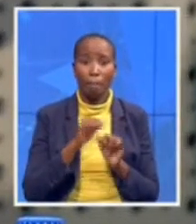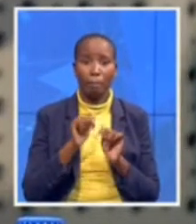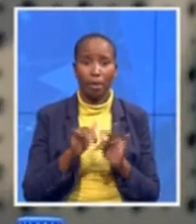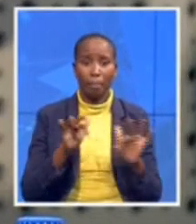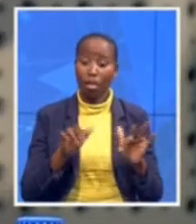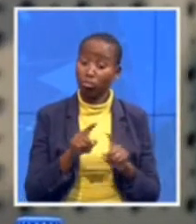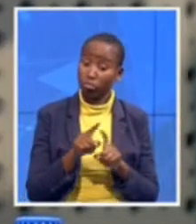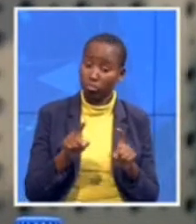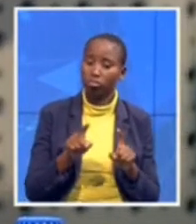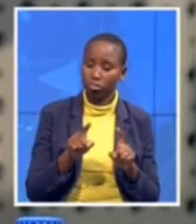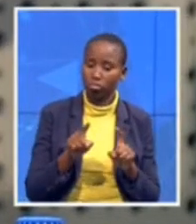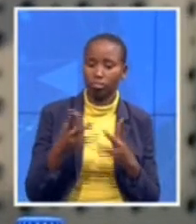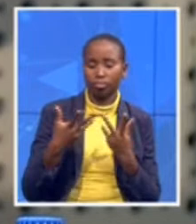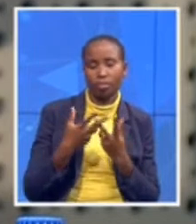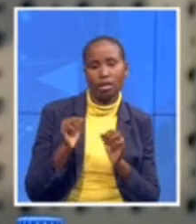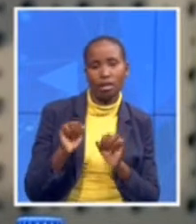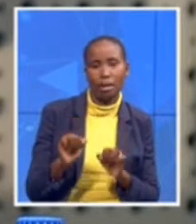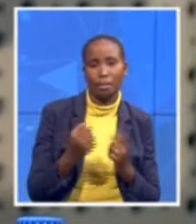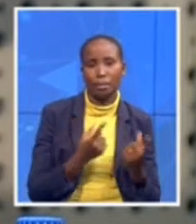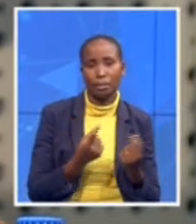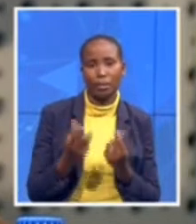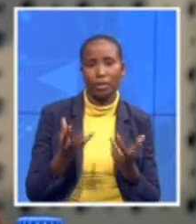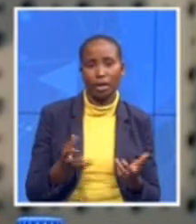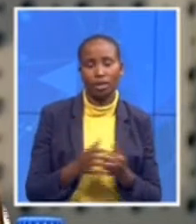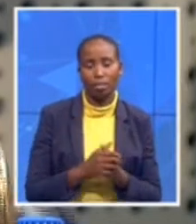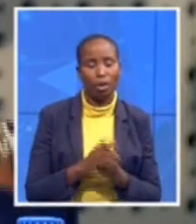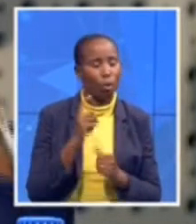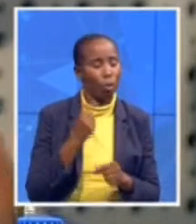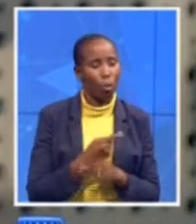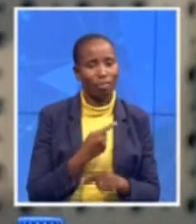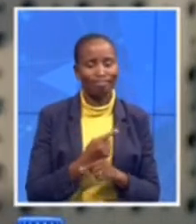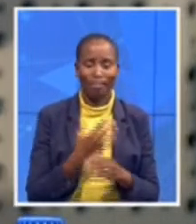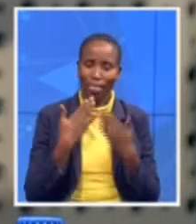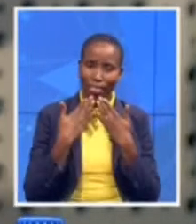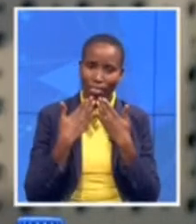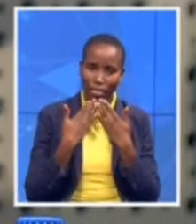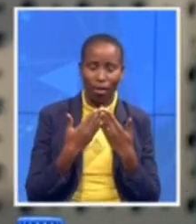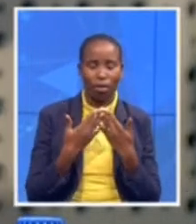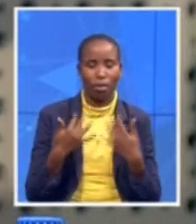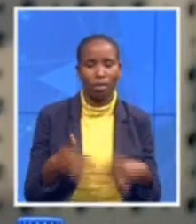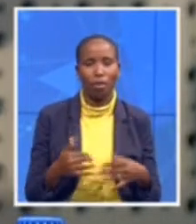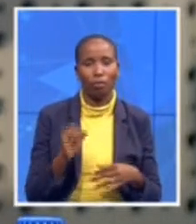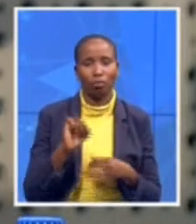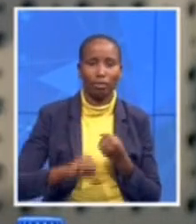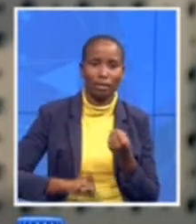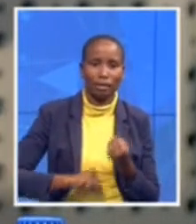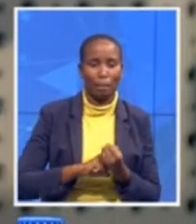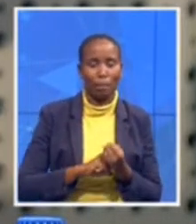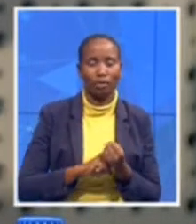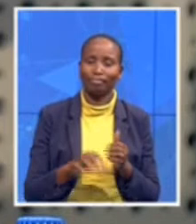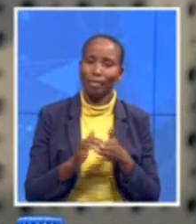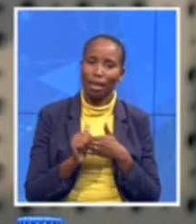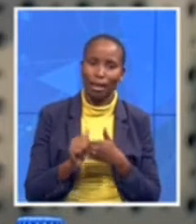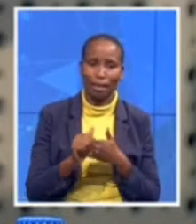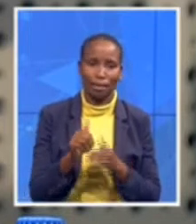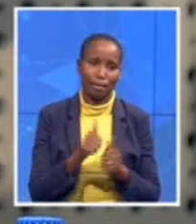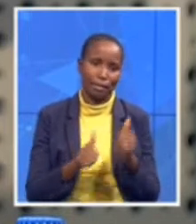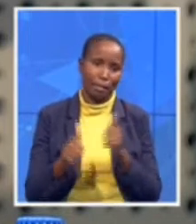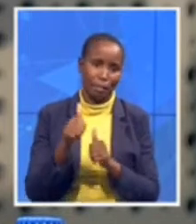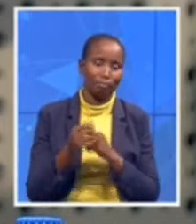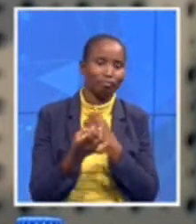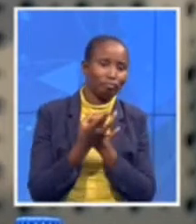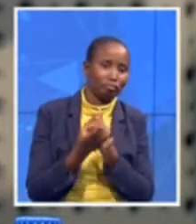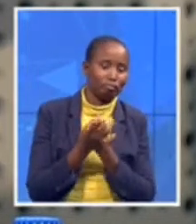should always thank you for your support and leadership as well as guidance, Honorable Deputy